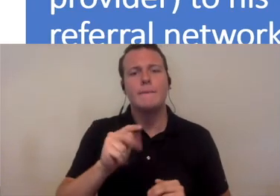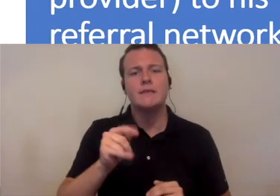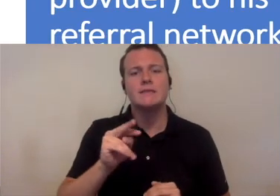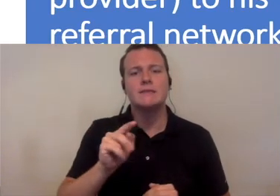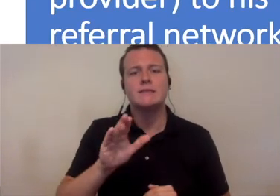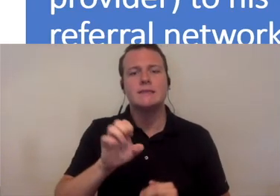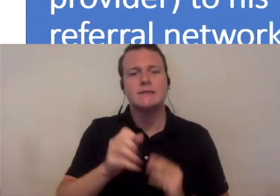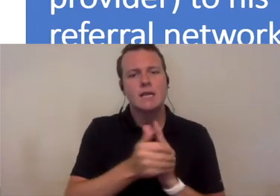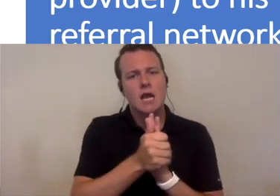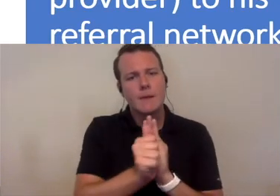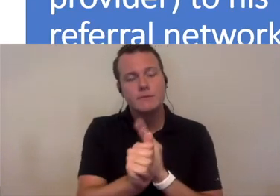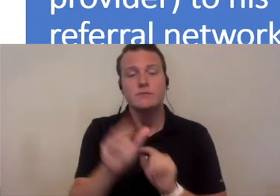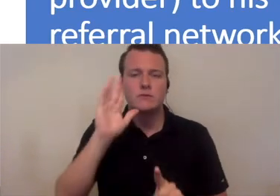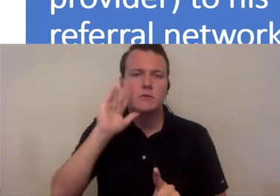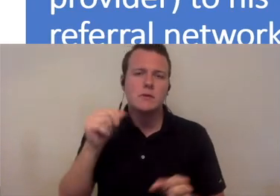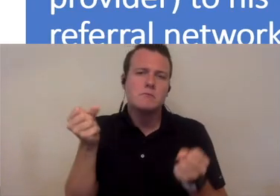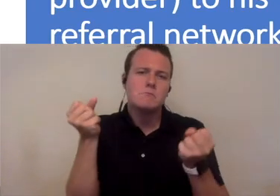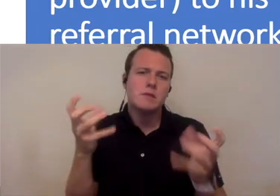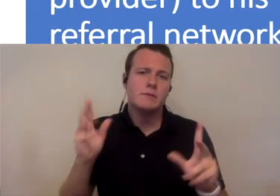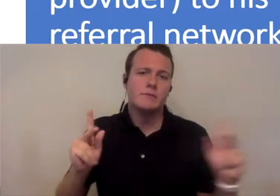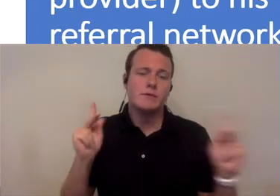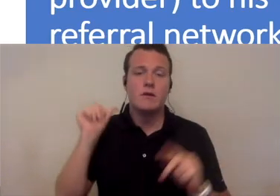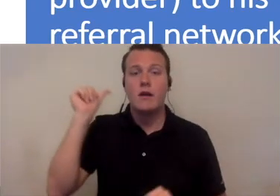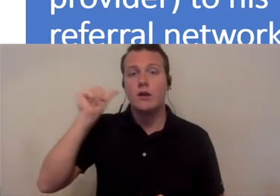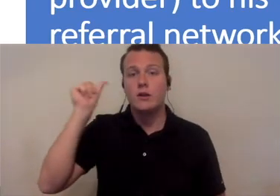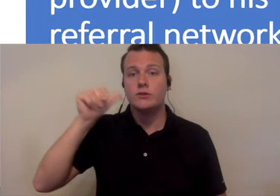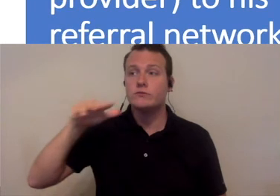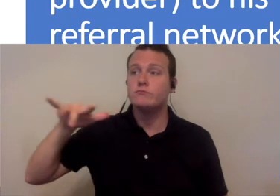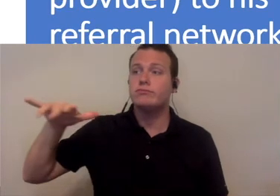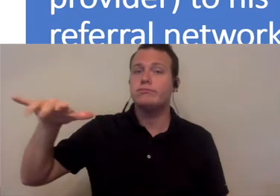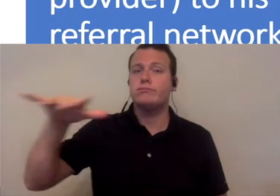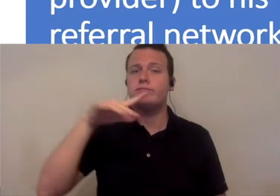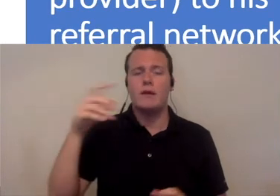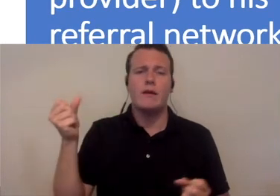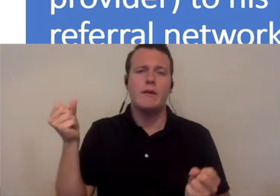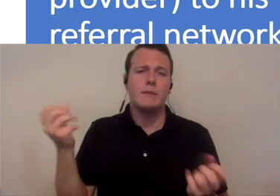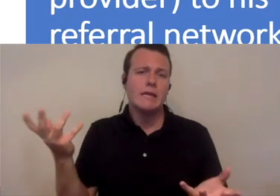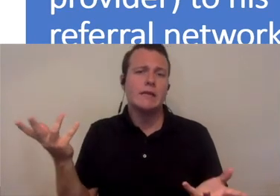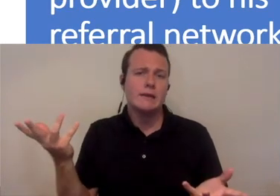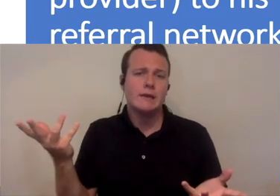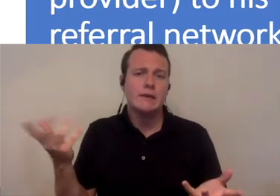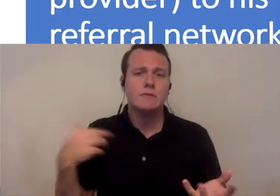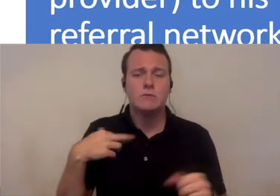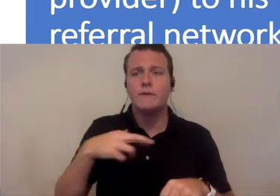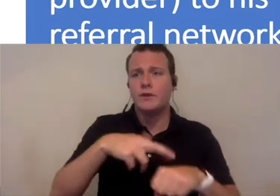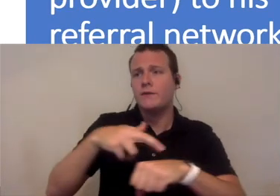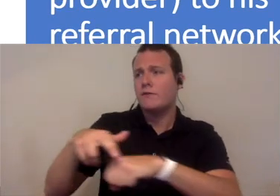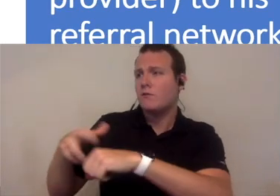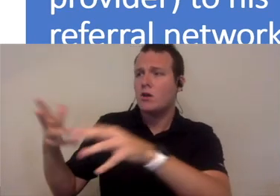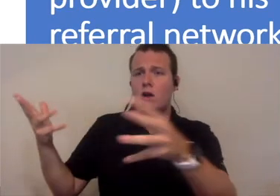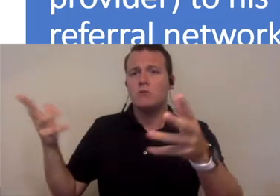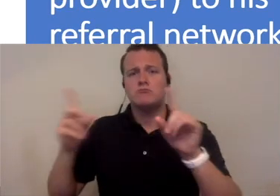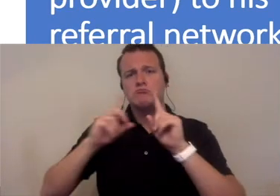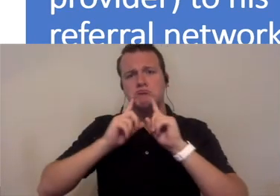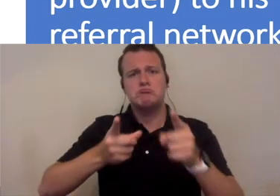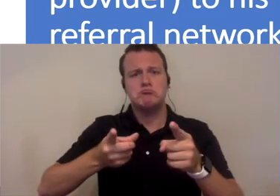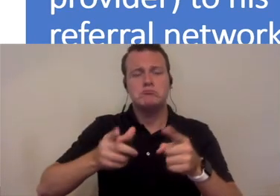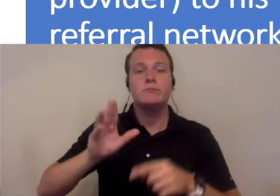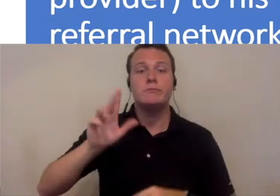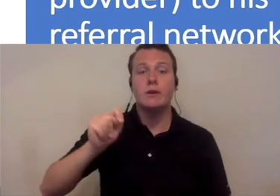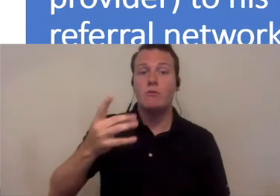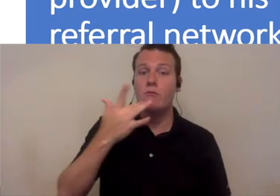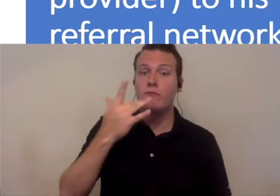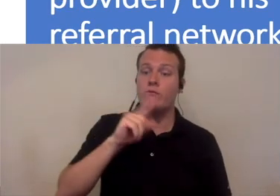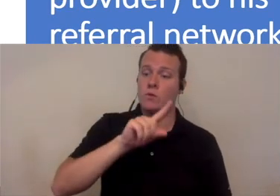there's a lot of people out there. We know that there's a number of audiologists that we can refer our patients to, but we want to make sure our patients go to the